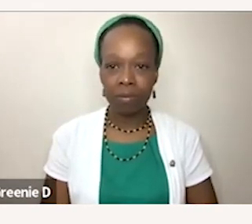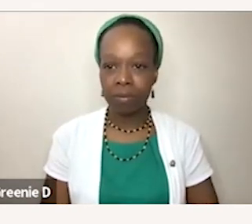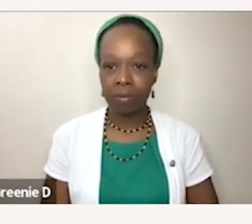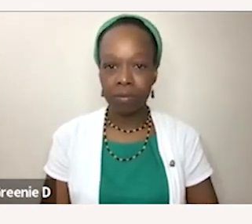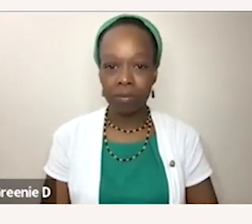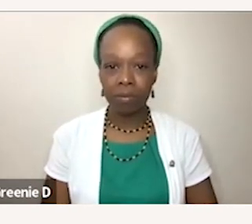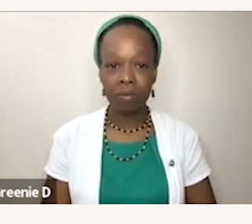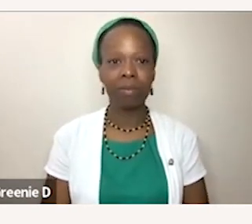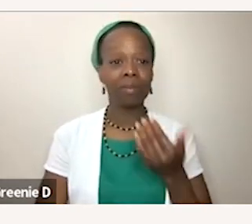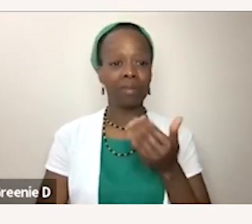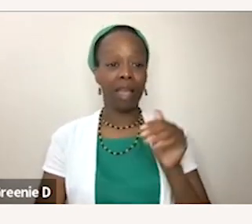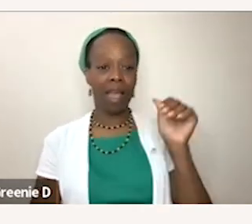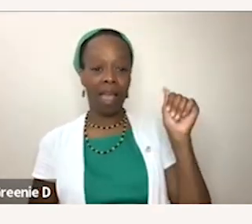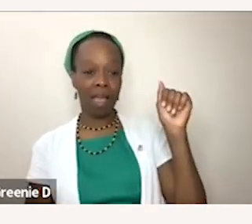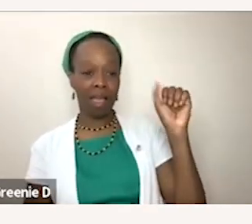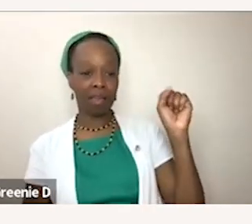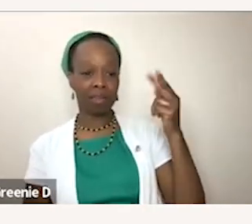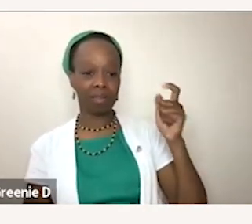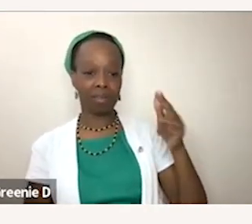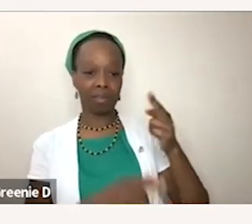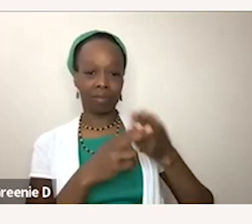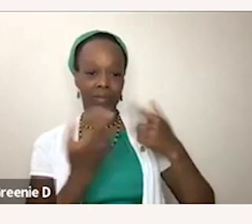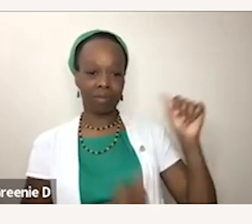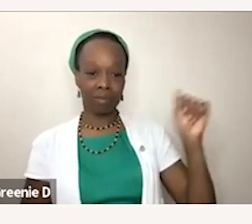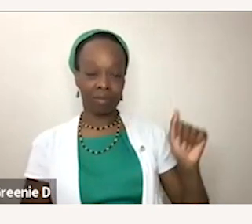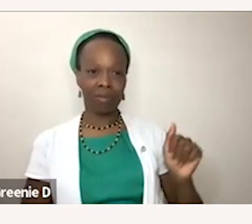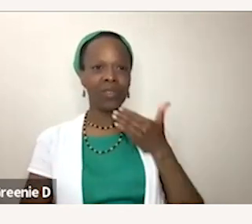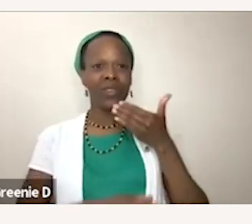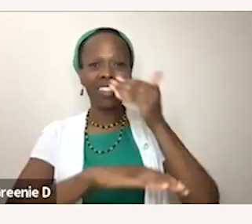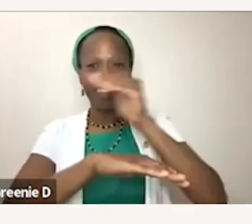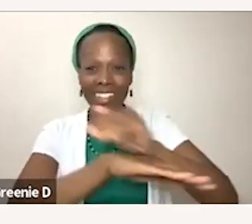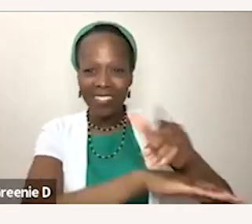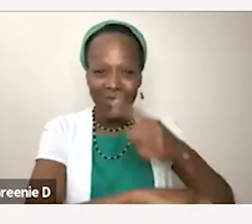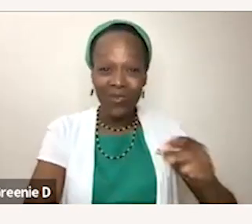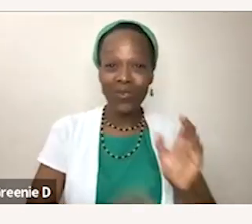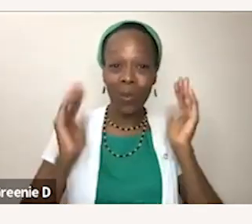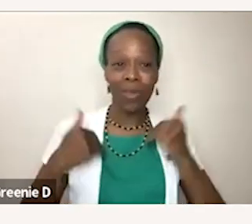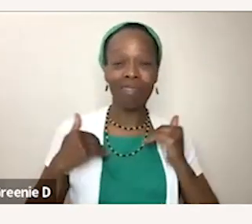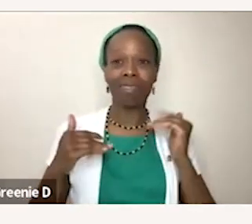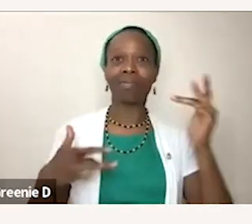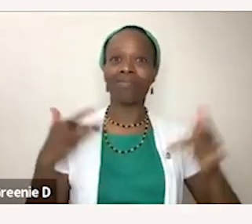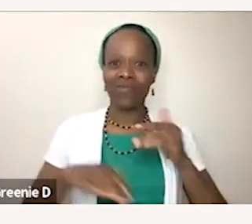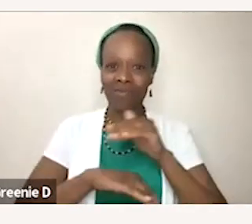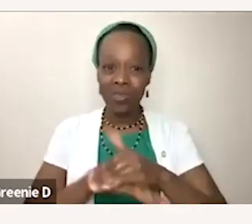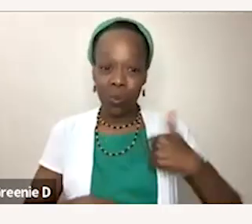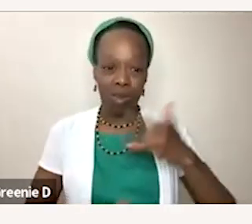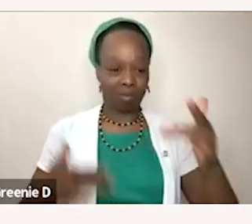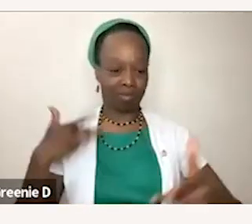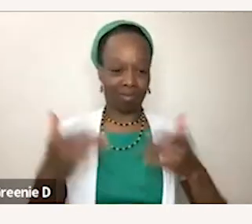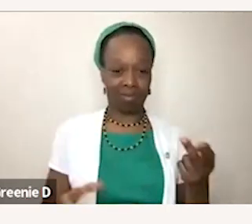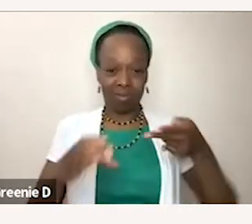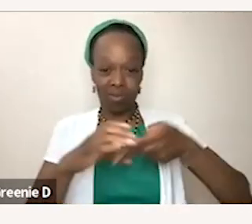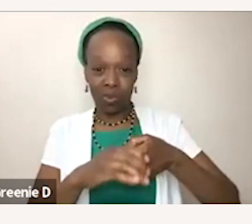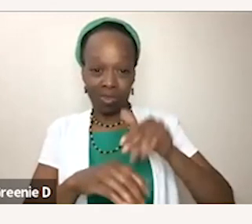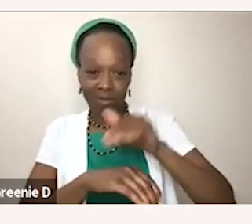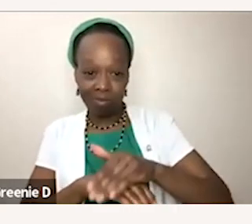Good evening, everyone. Hope y'all are having a fabulous evening. We're so excited to be here with you